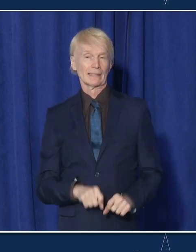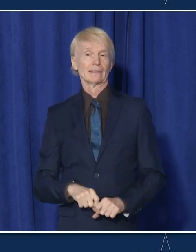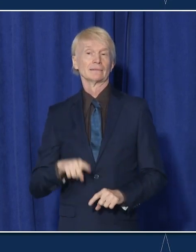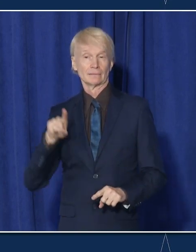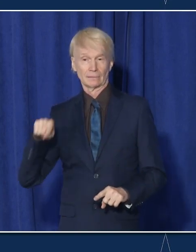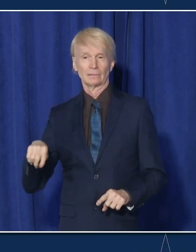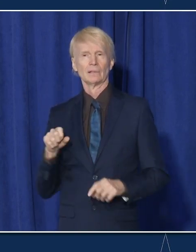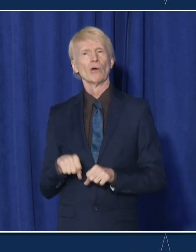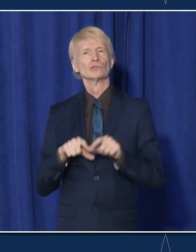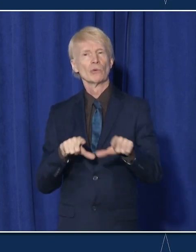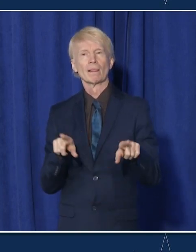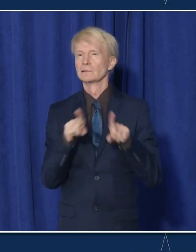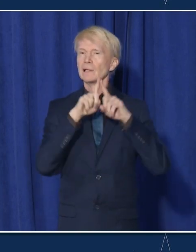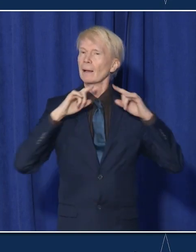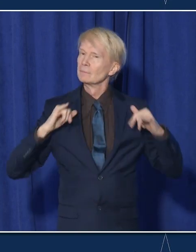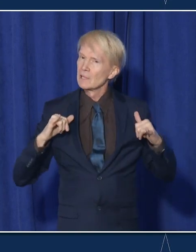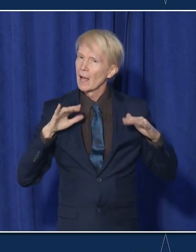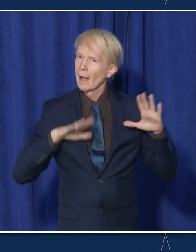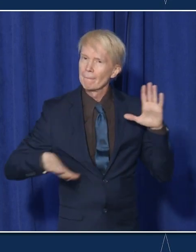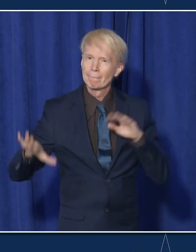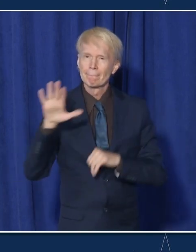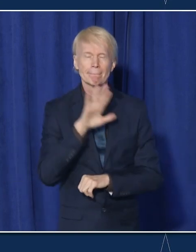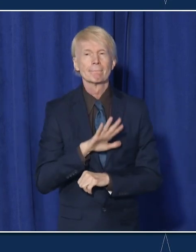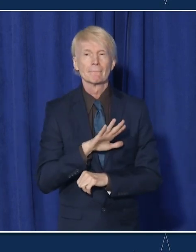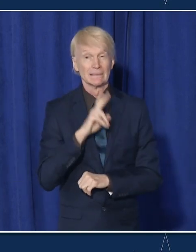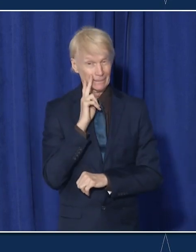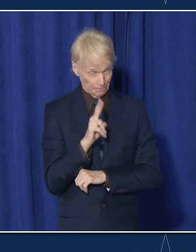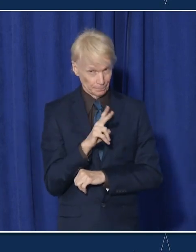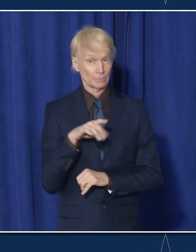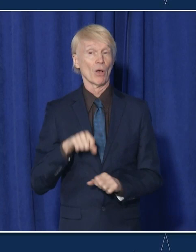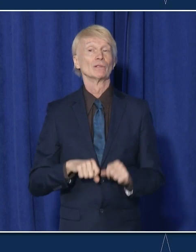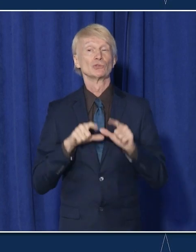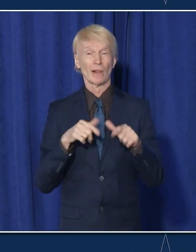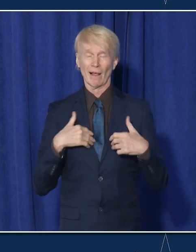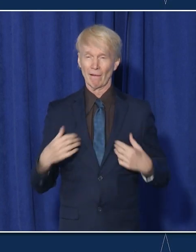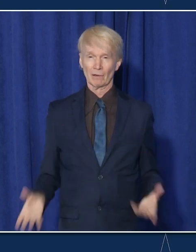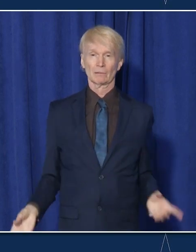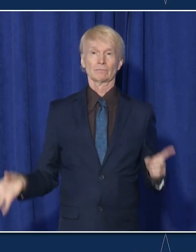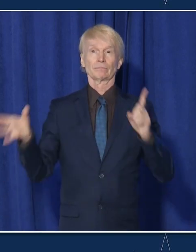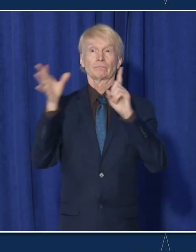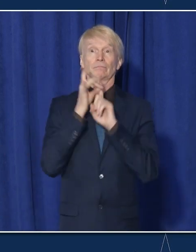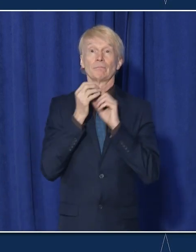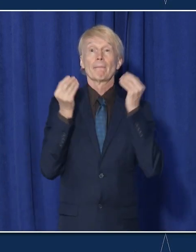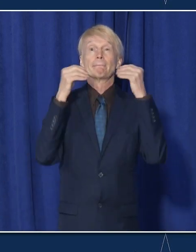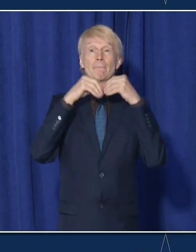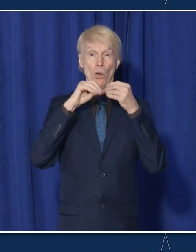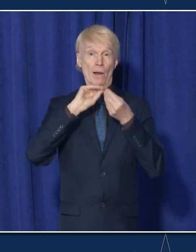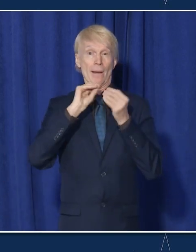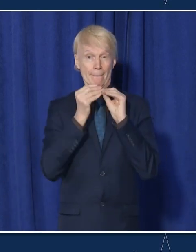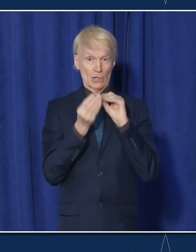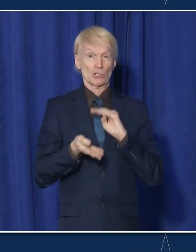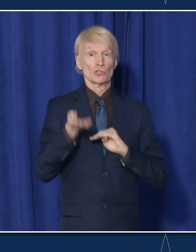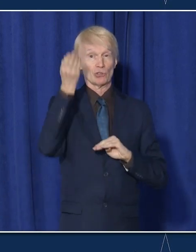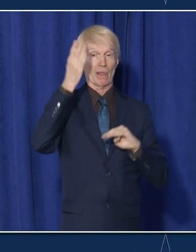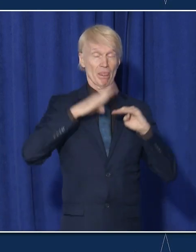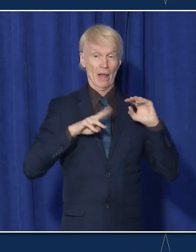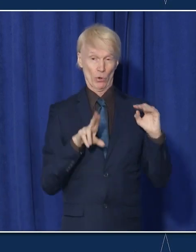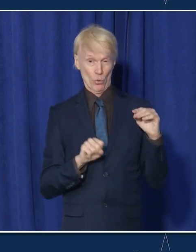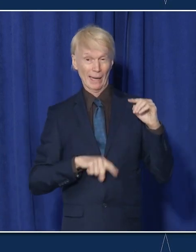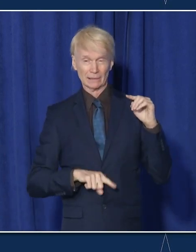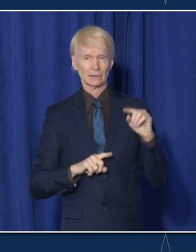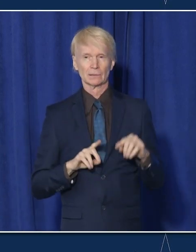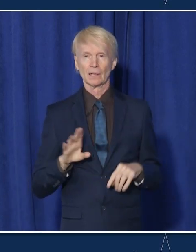this same time period. So at the time when Australia was seeing so many more cases than the US,